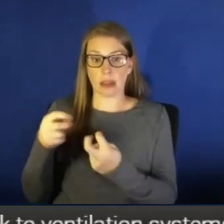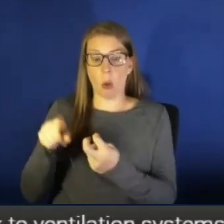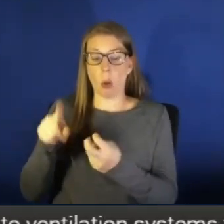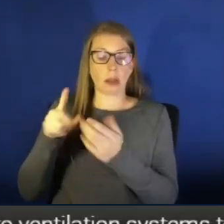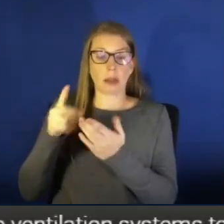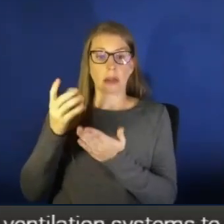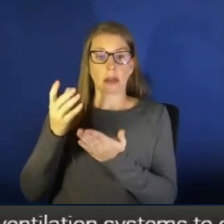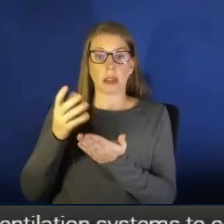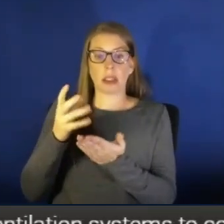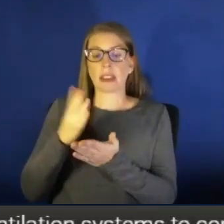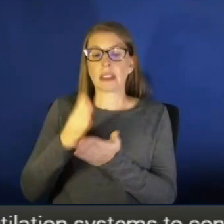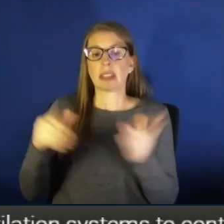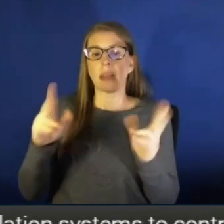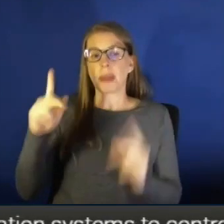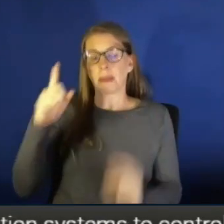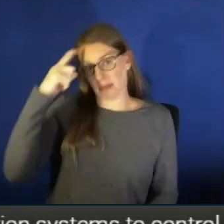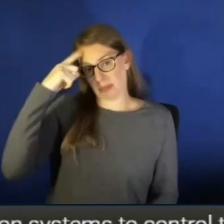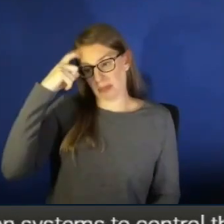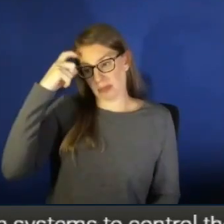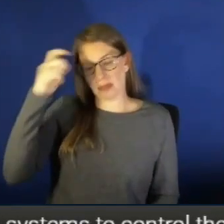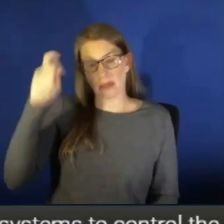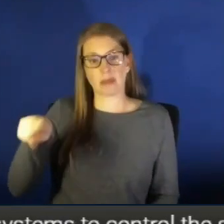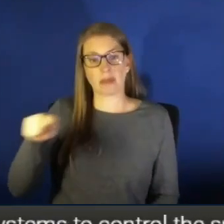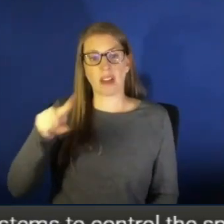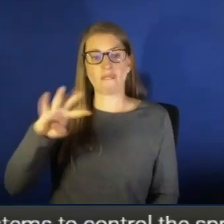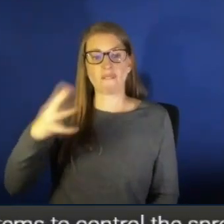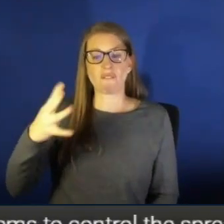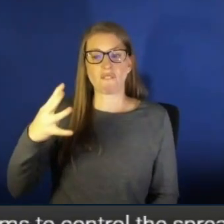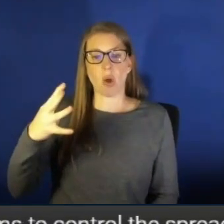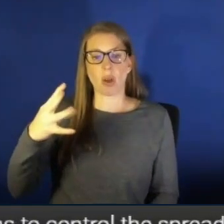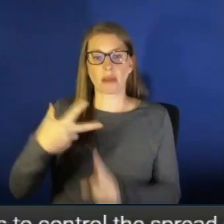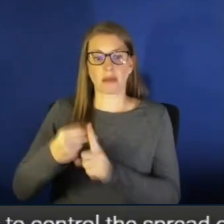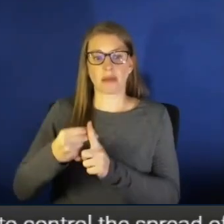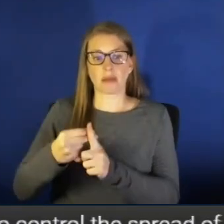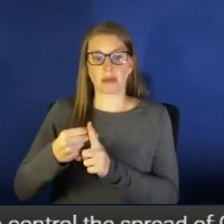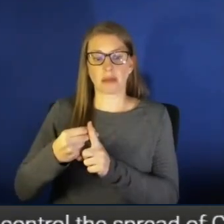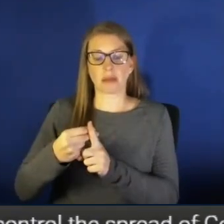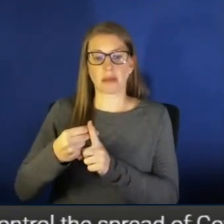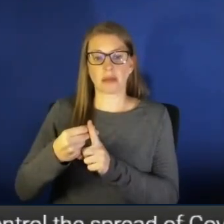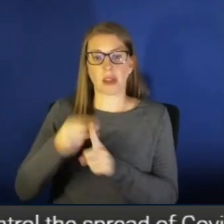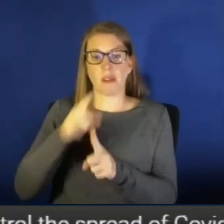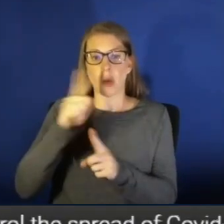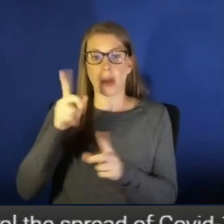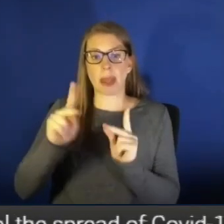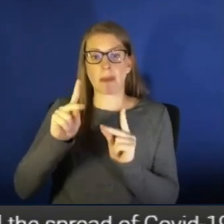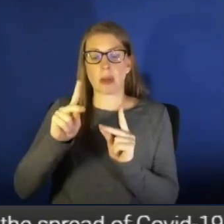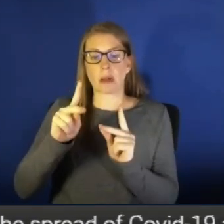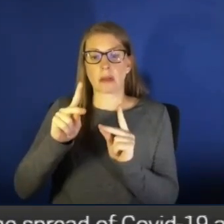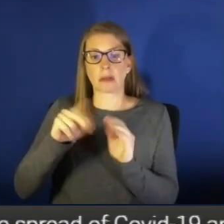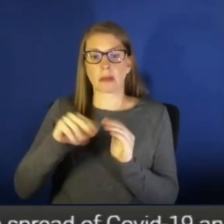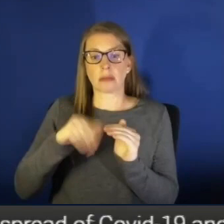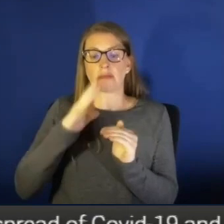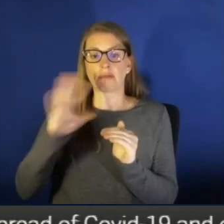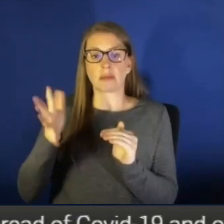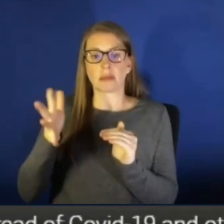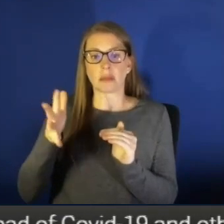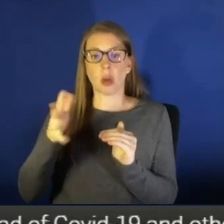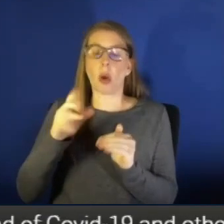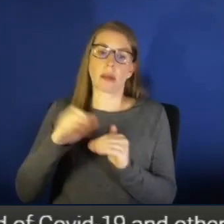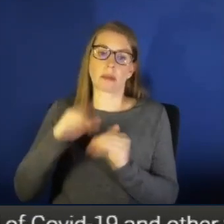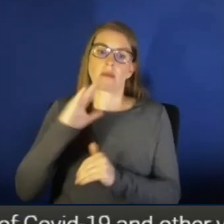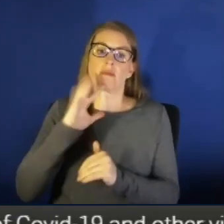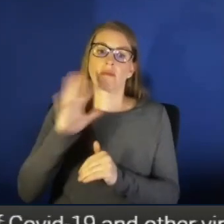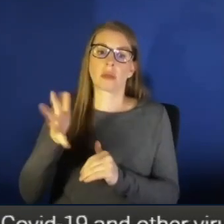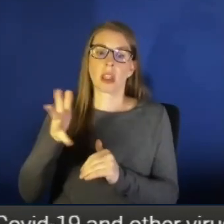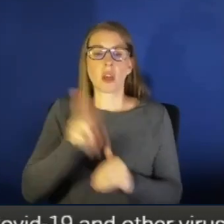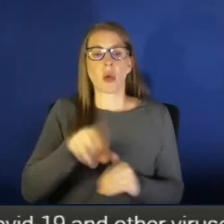for the broader population. I'm assuming that's those over 50. Yeah. Says that the U.S. now needs a clearer strategy when it comes to